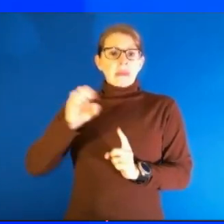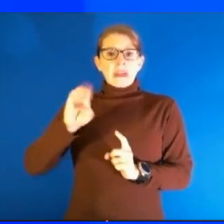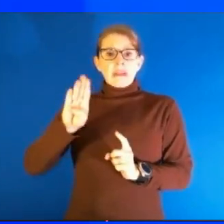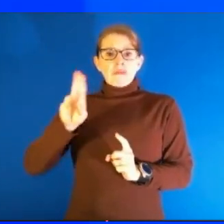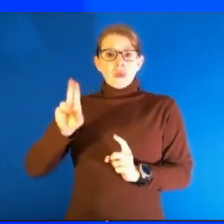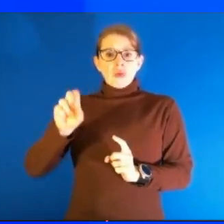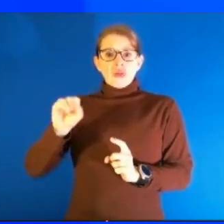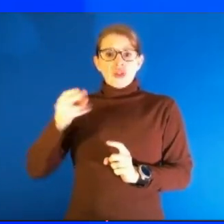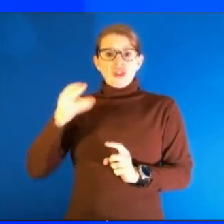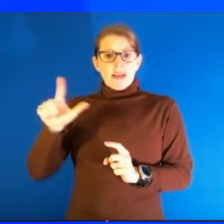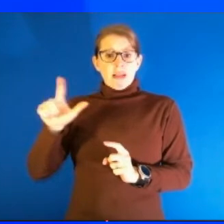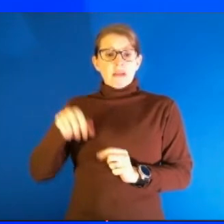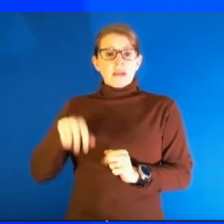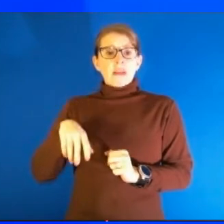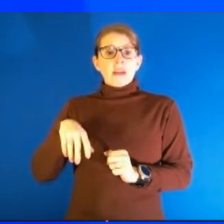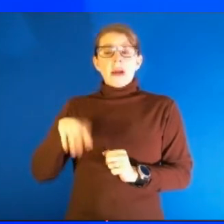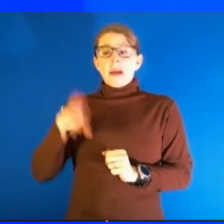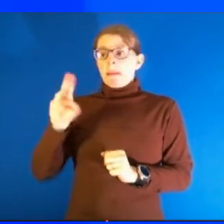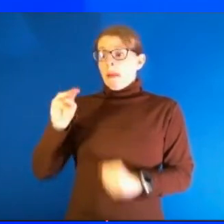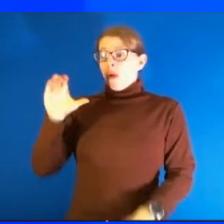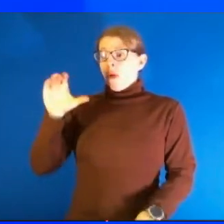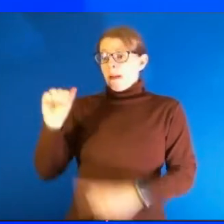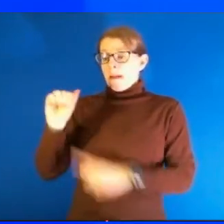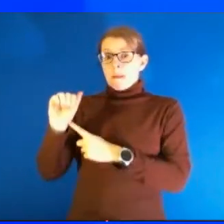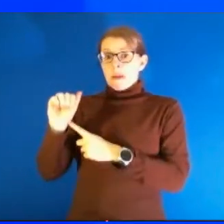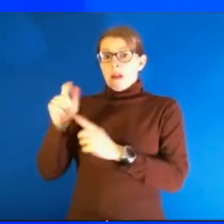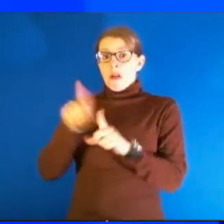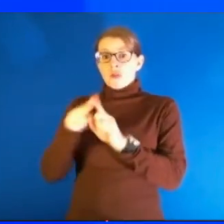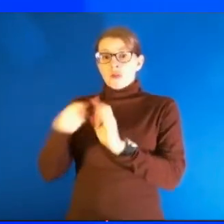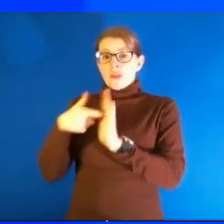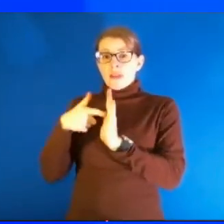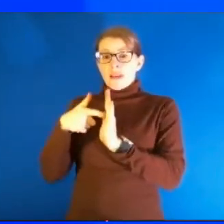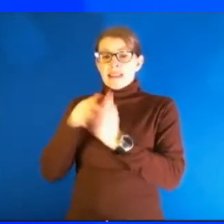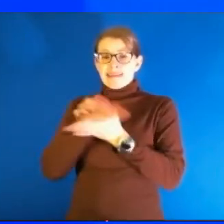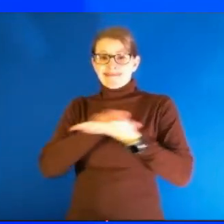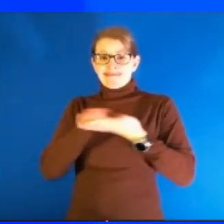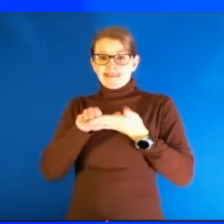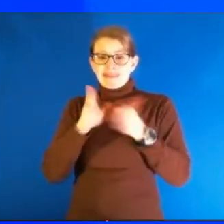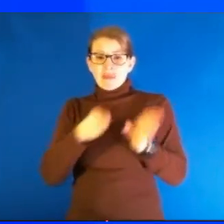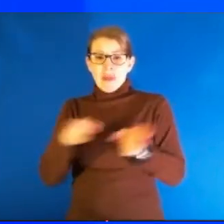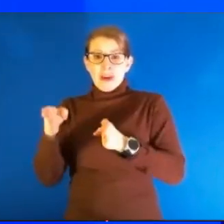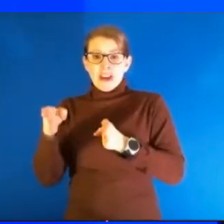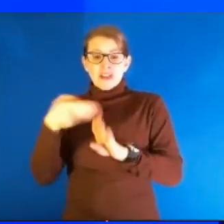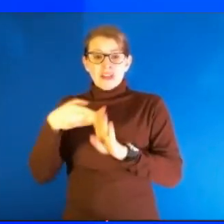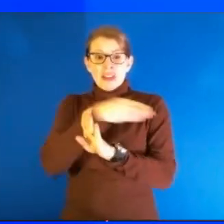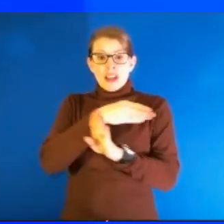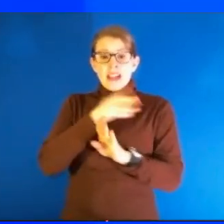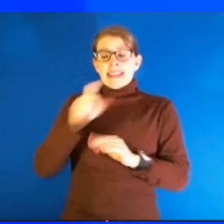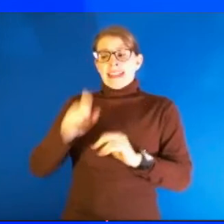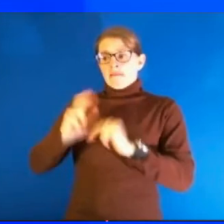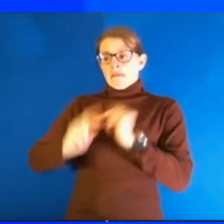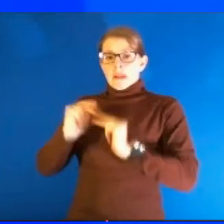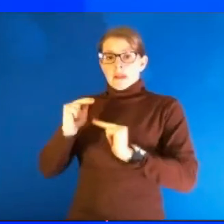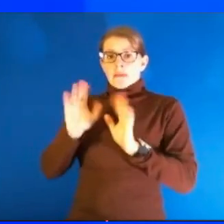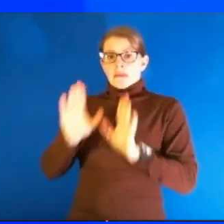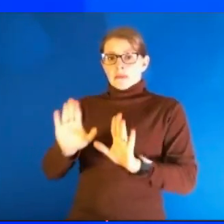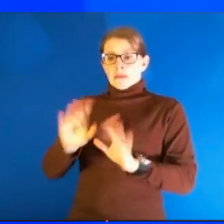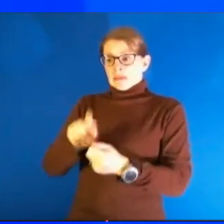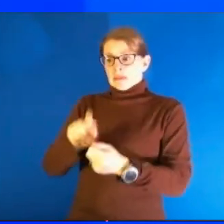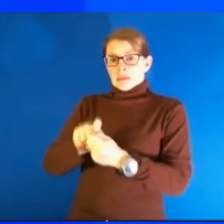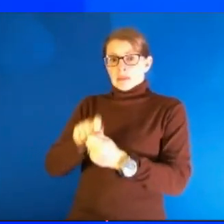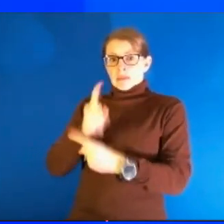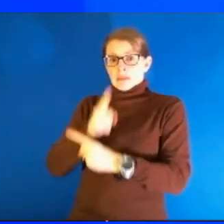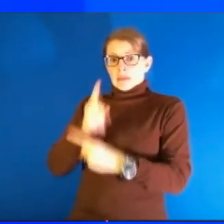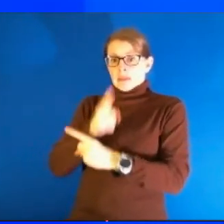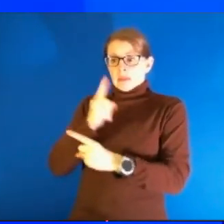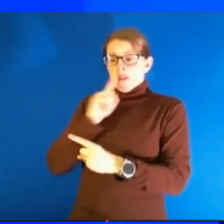the monoclonal antibodies actually also require some sterile preparation, and so you have to have a facility that's where you can do that in